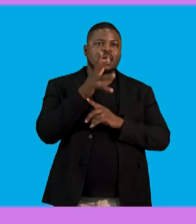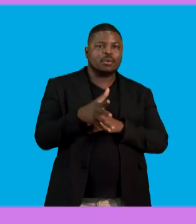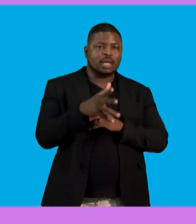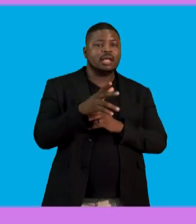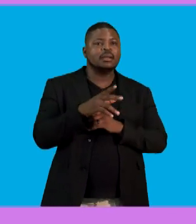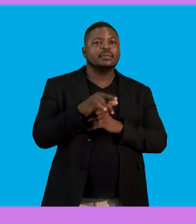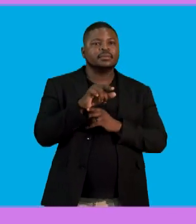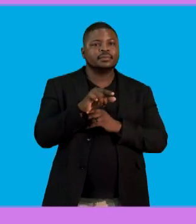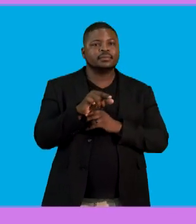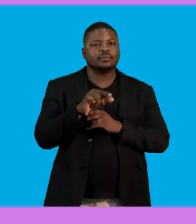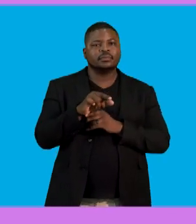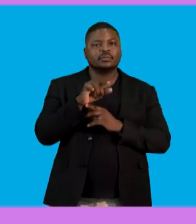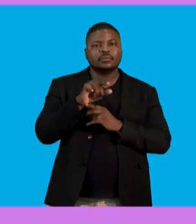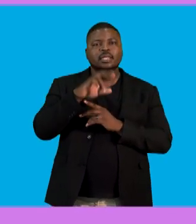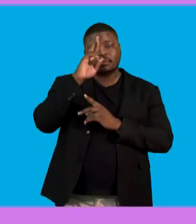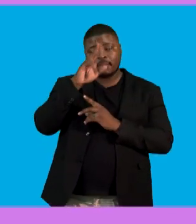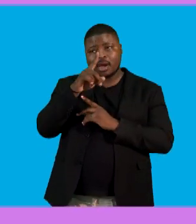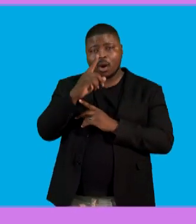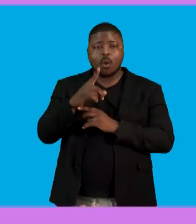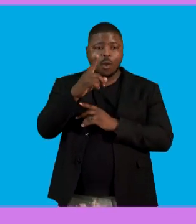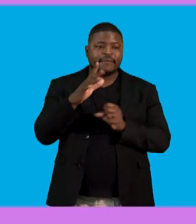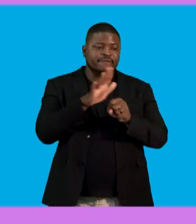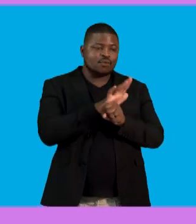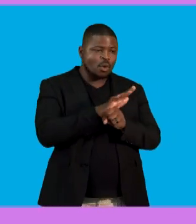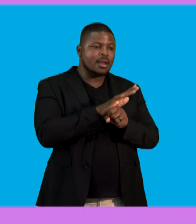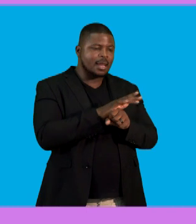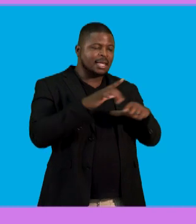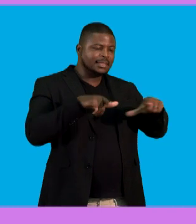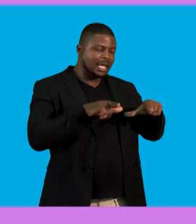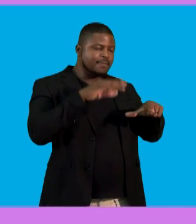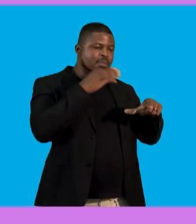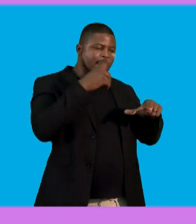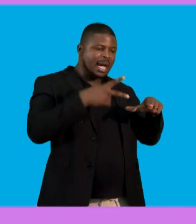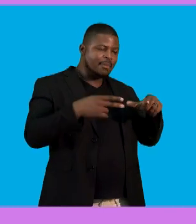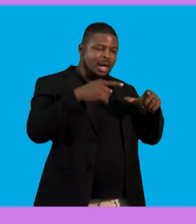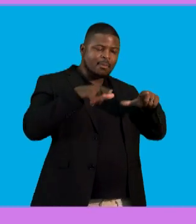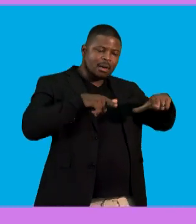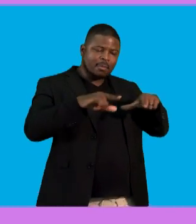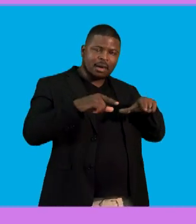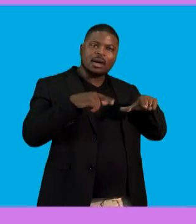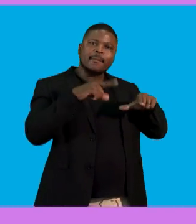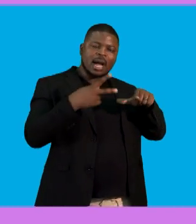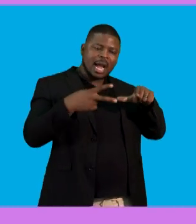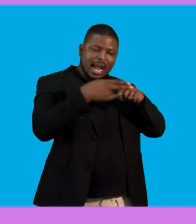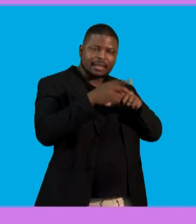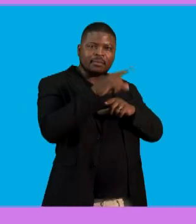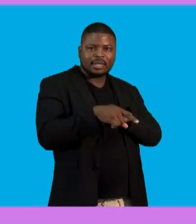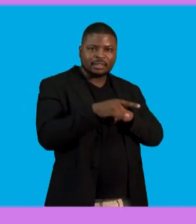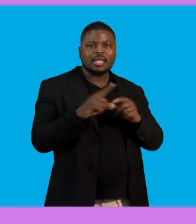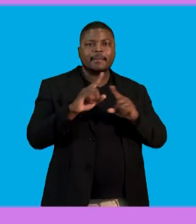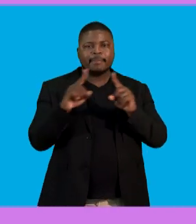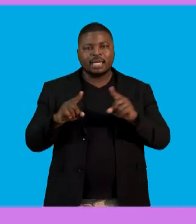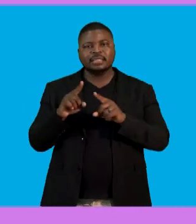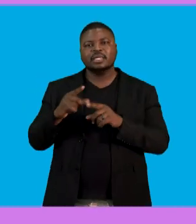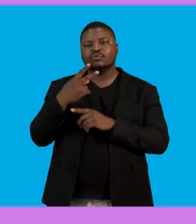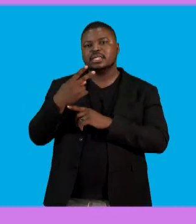left at the end, but this space will not accommodate one full tile. It means it has to be cut. So it means you can't buy 26 because you'll be